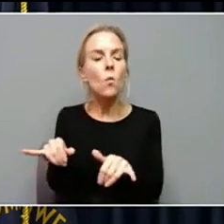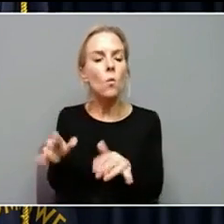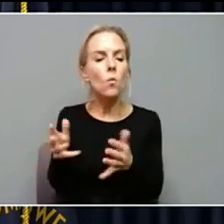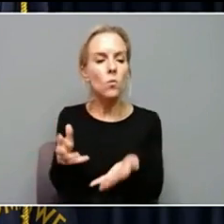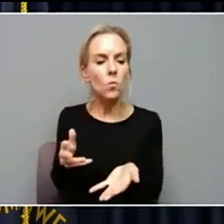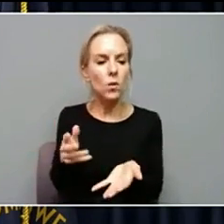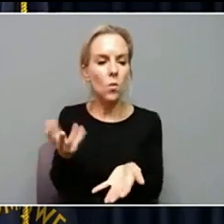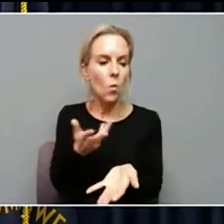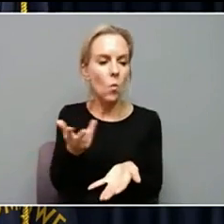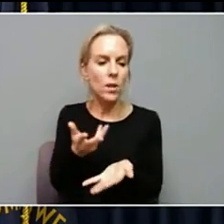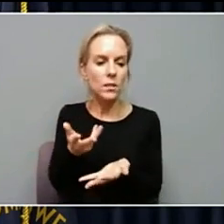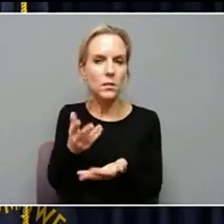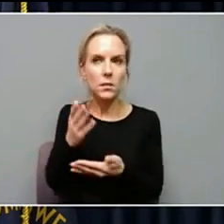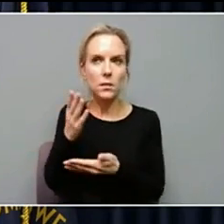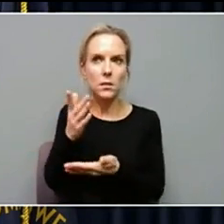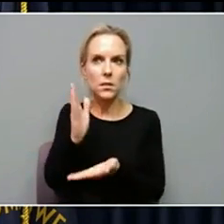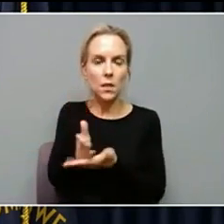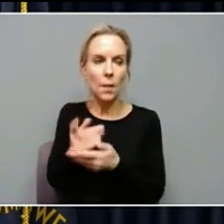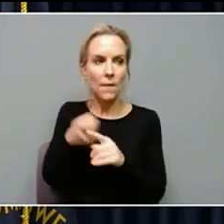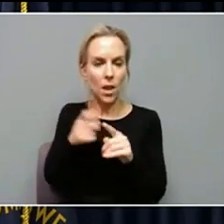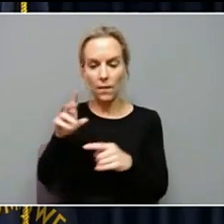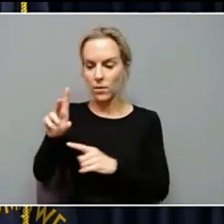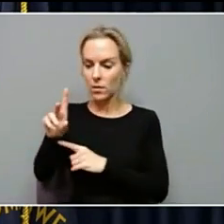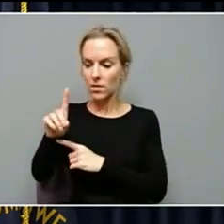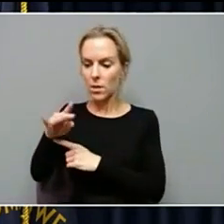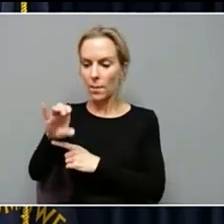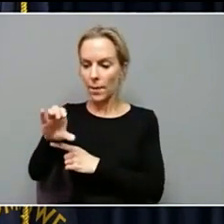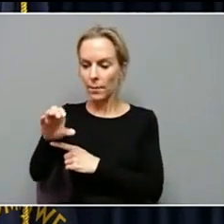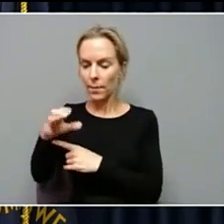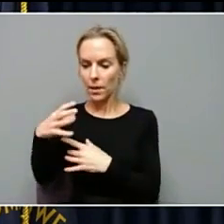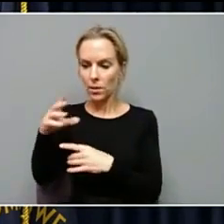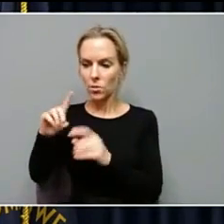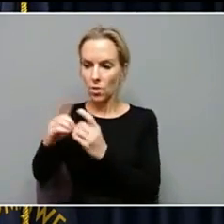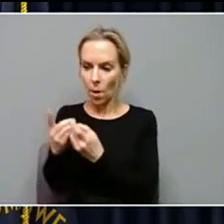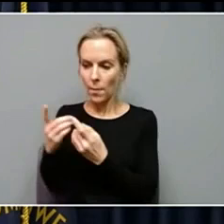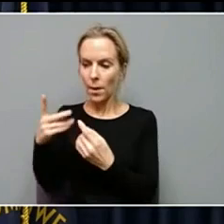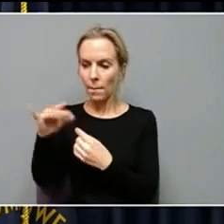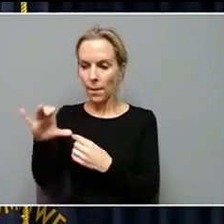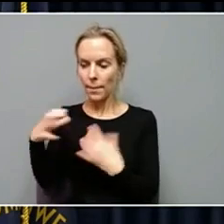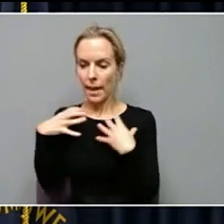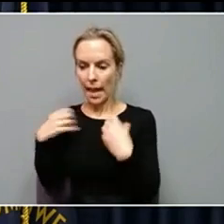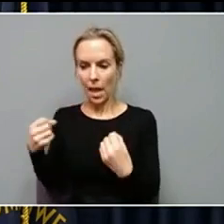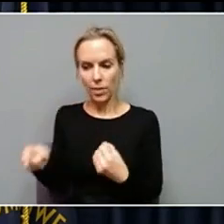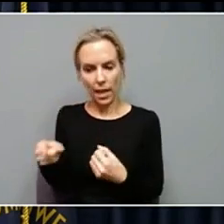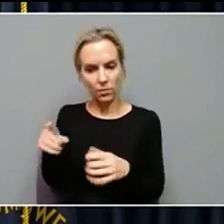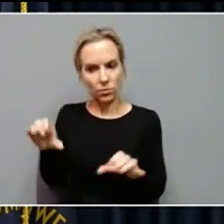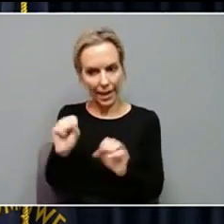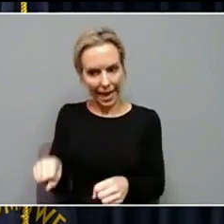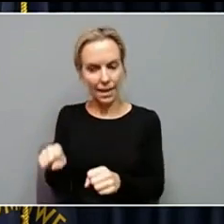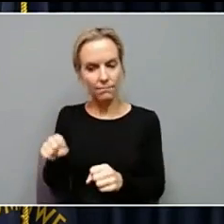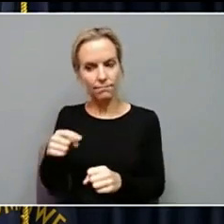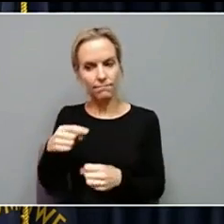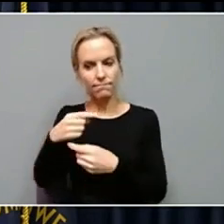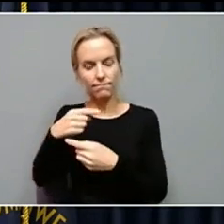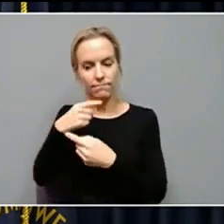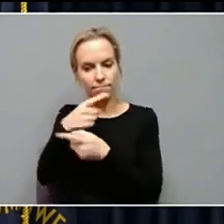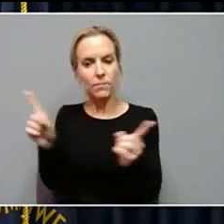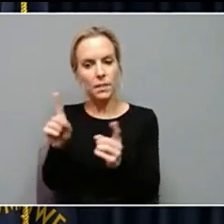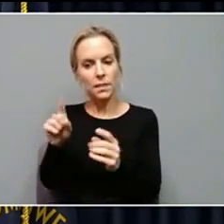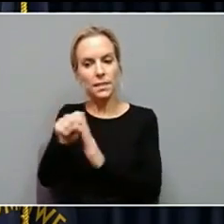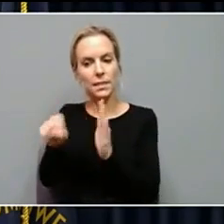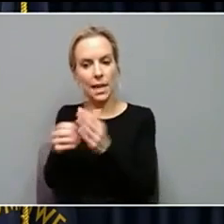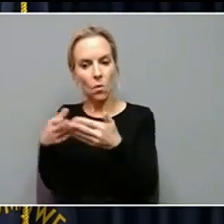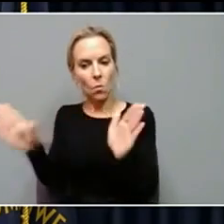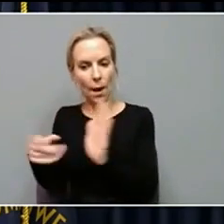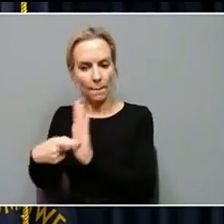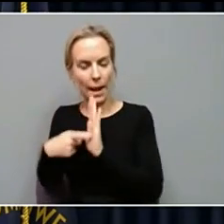what's stopping the Department of Public Health from issuing a statewide mandate? So what the law says is